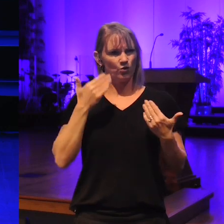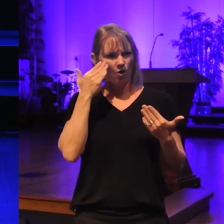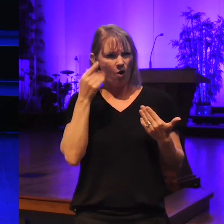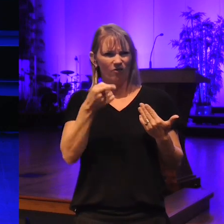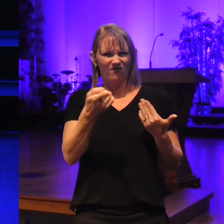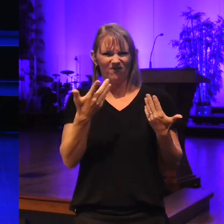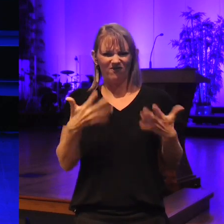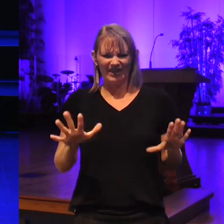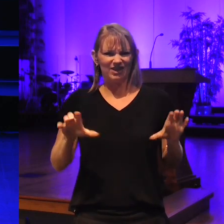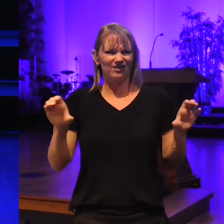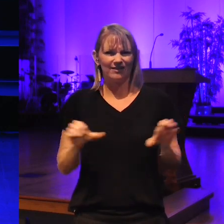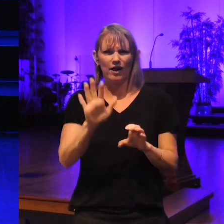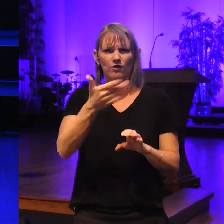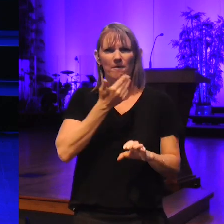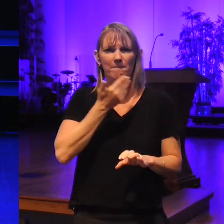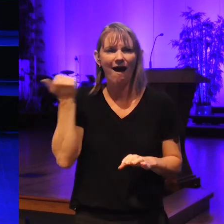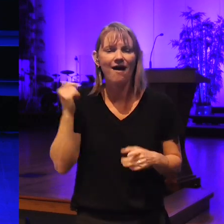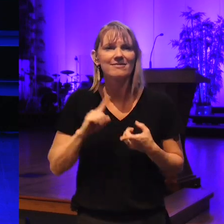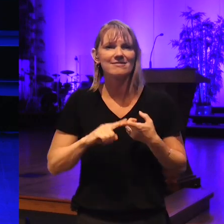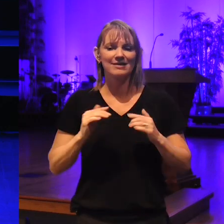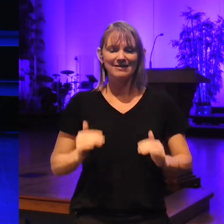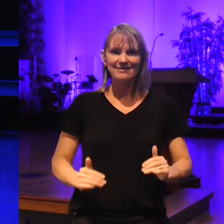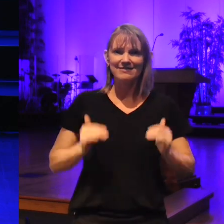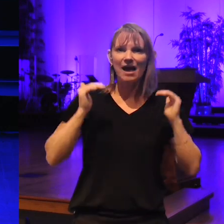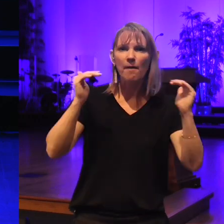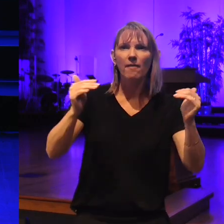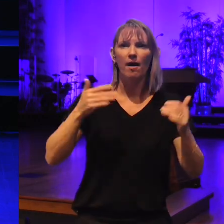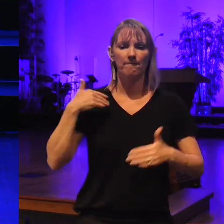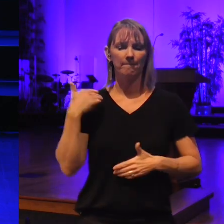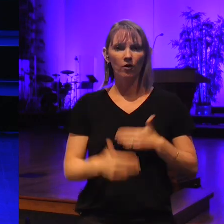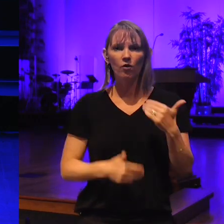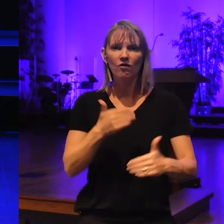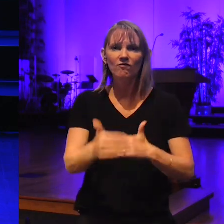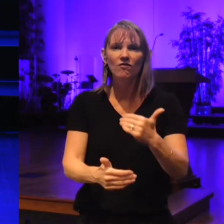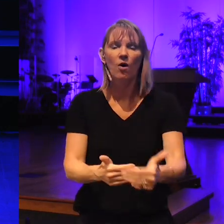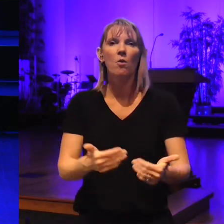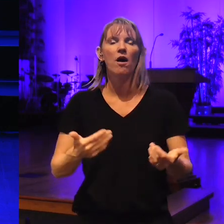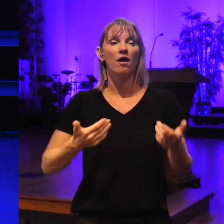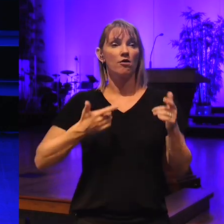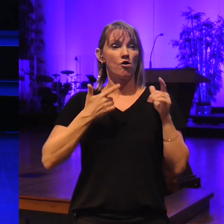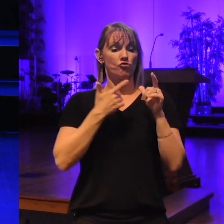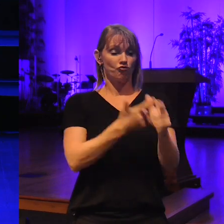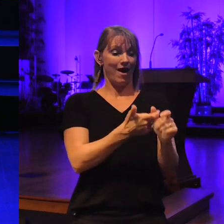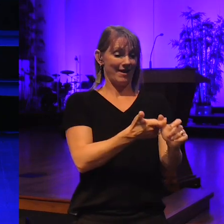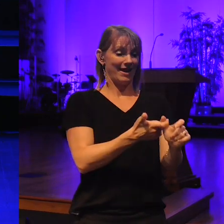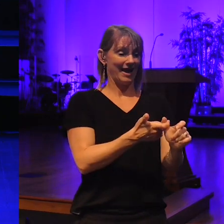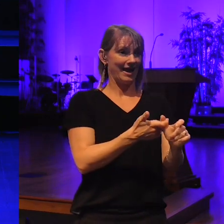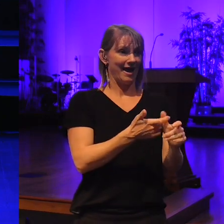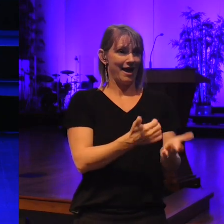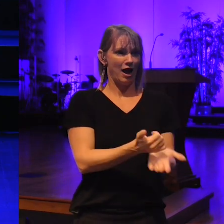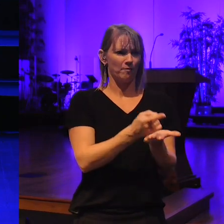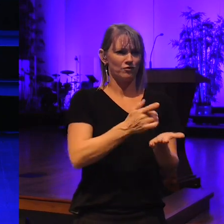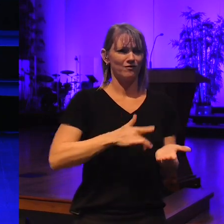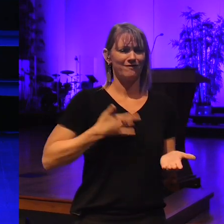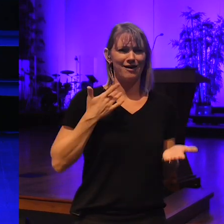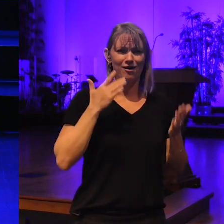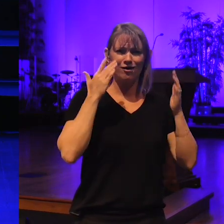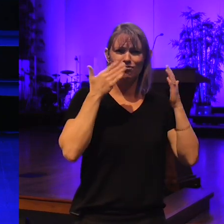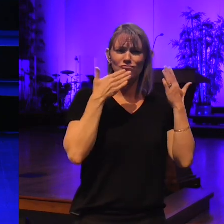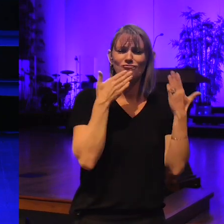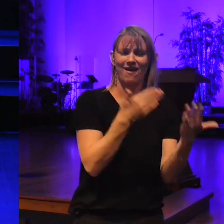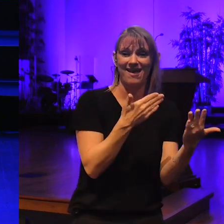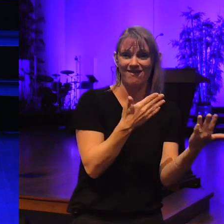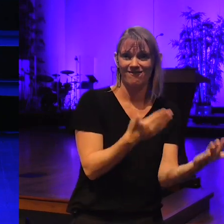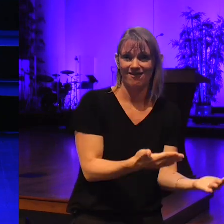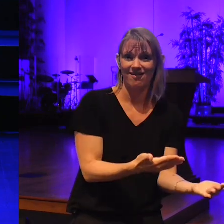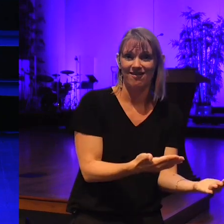very best. And step up and move forward. Running makes you feel so grateful.